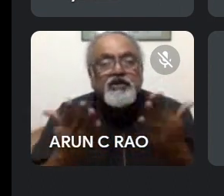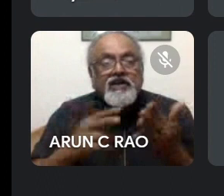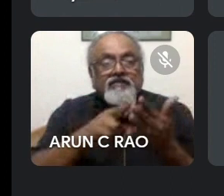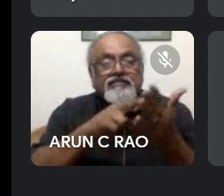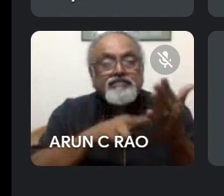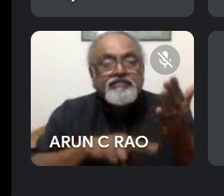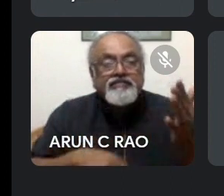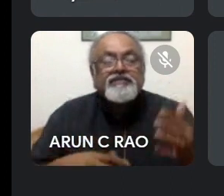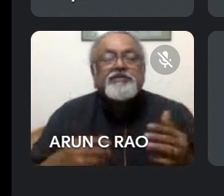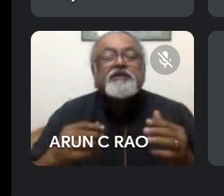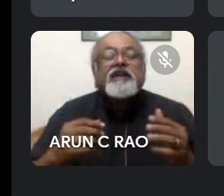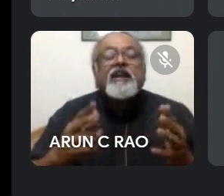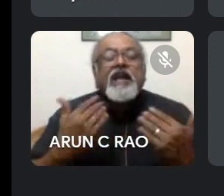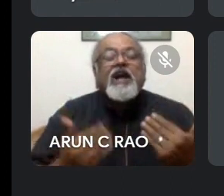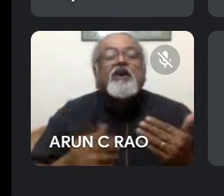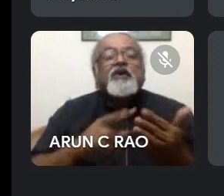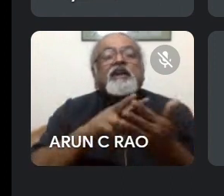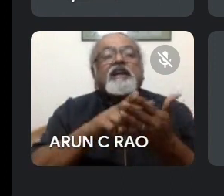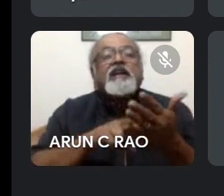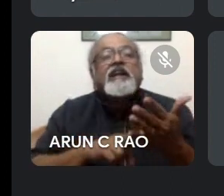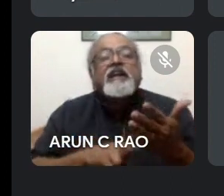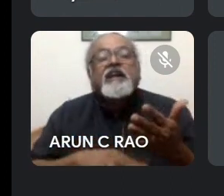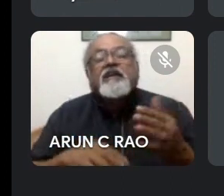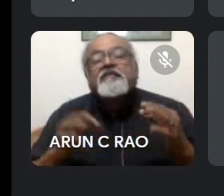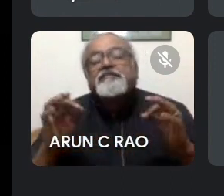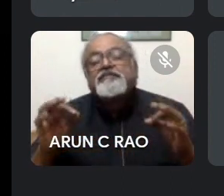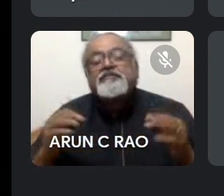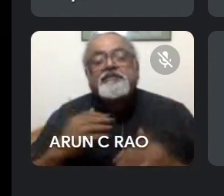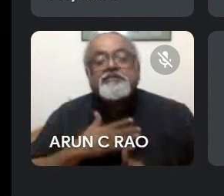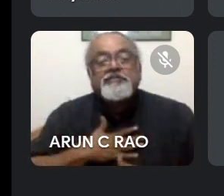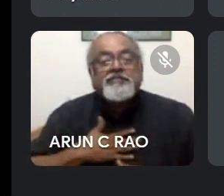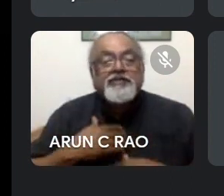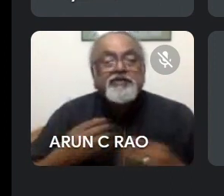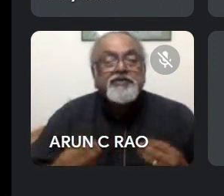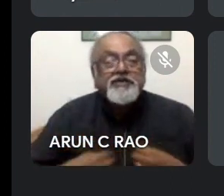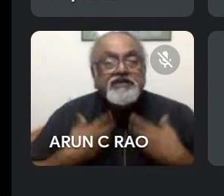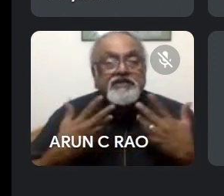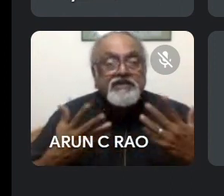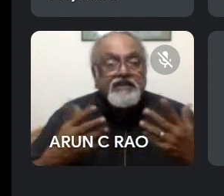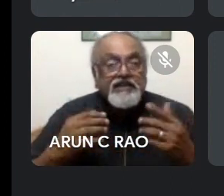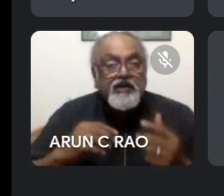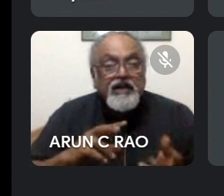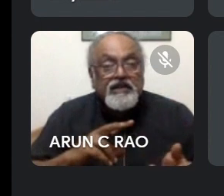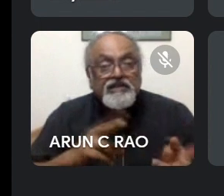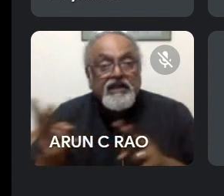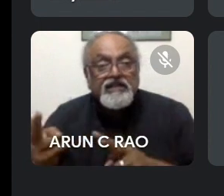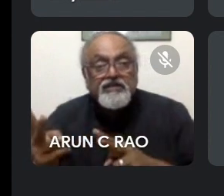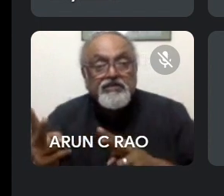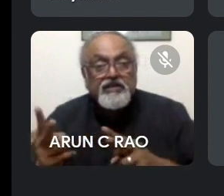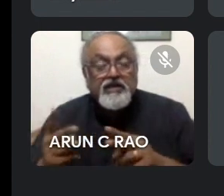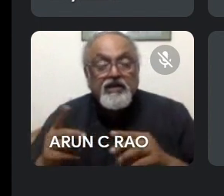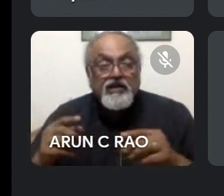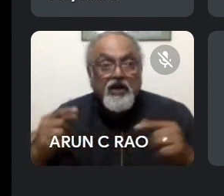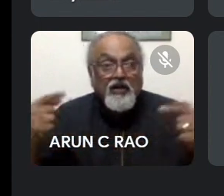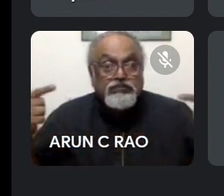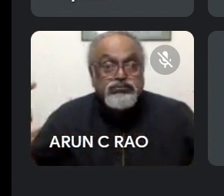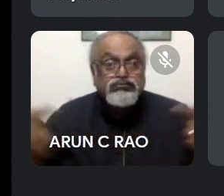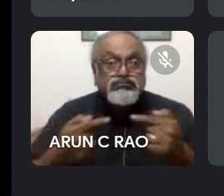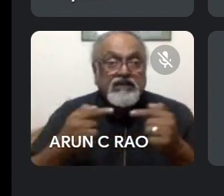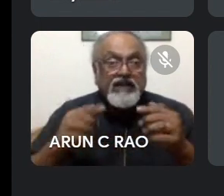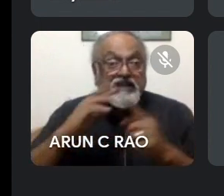is so easy for me that when I suddenly have to shift over to something like, say, argumentative theory, it